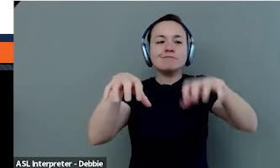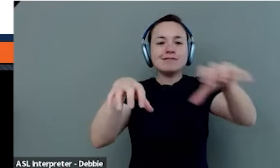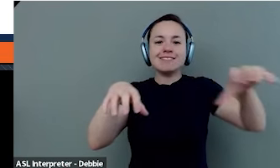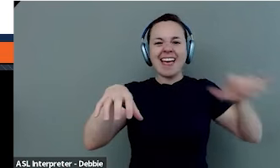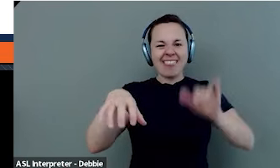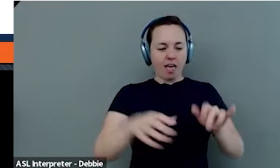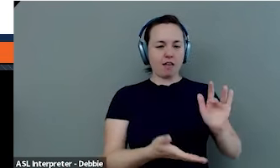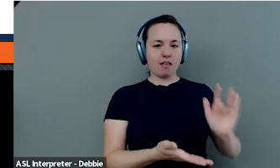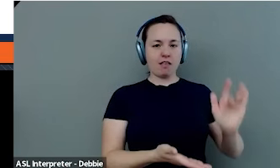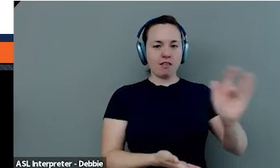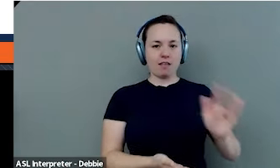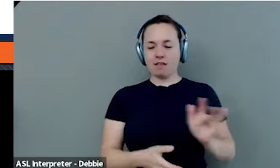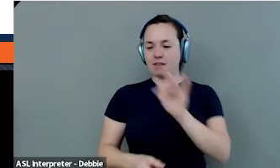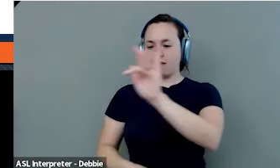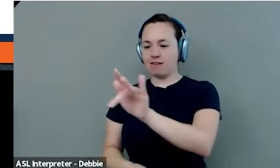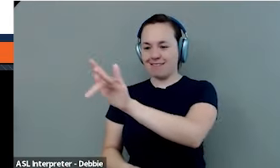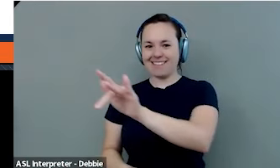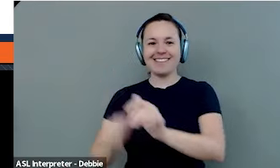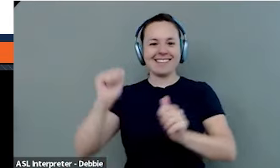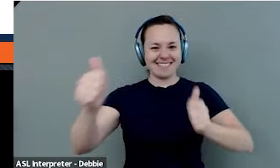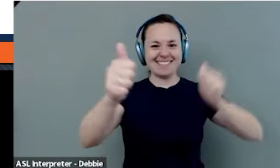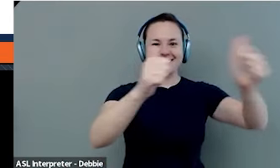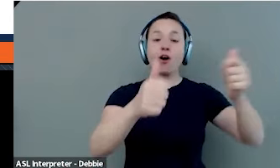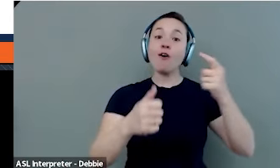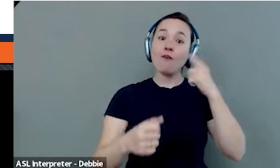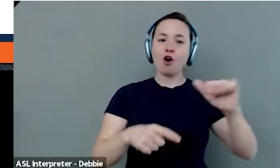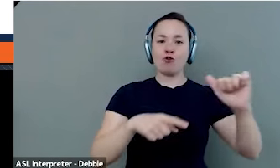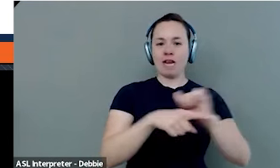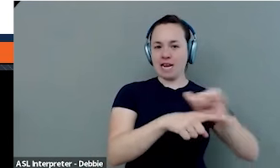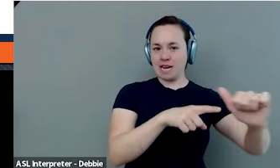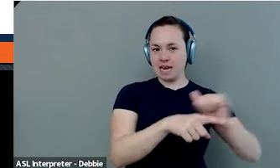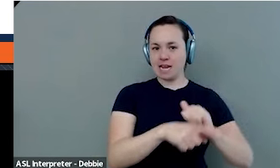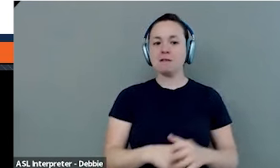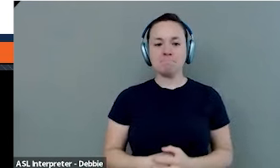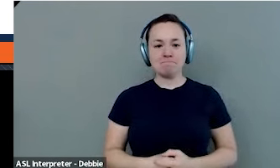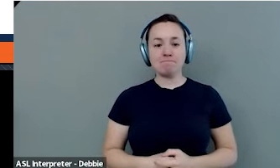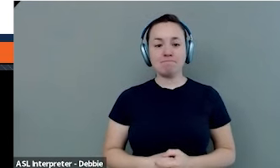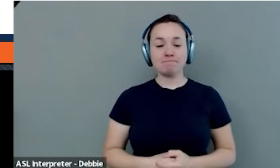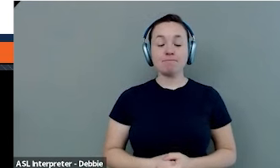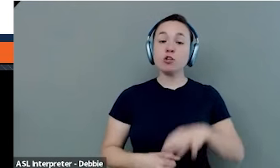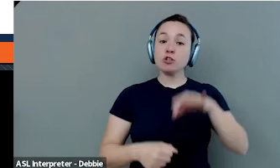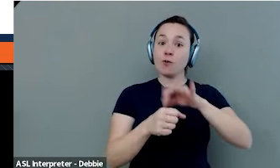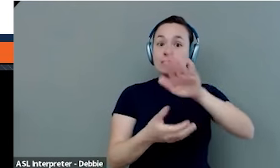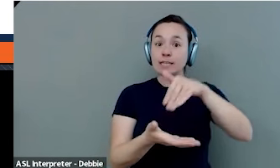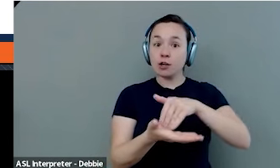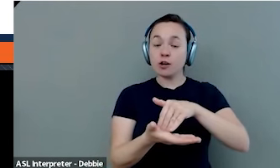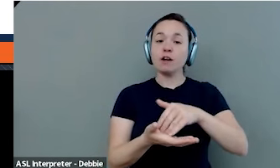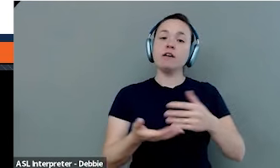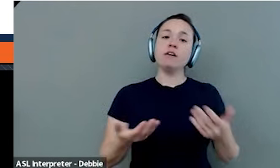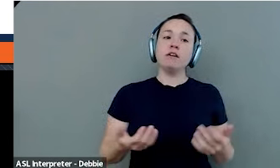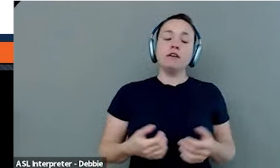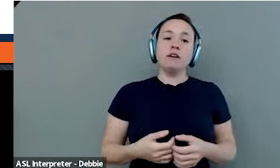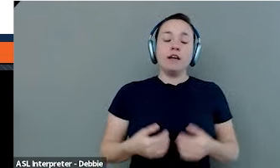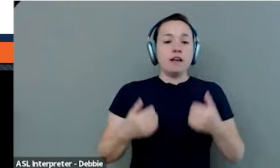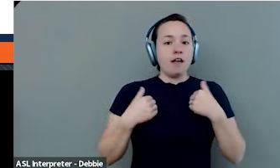booths set up for a training. So with the vote centers, we have